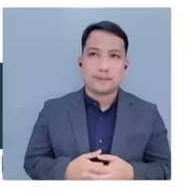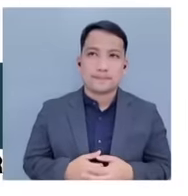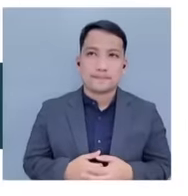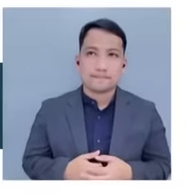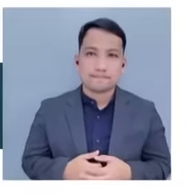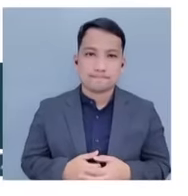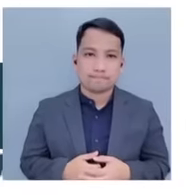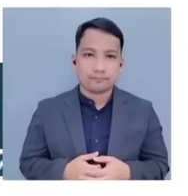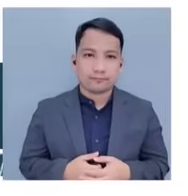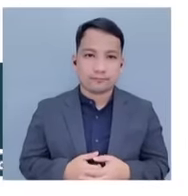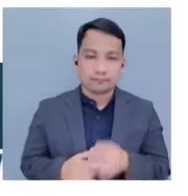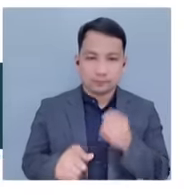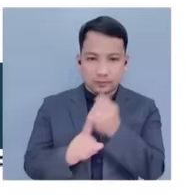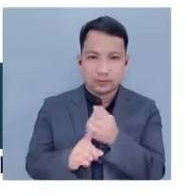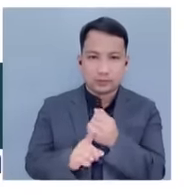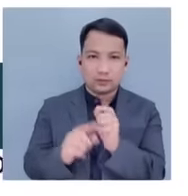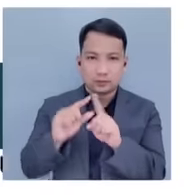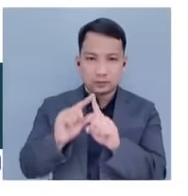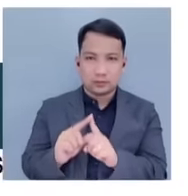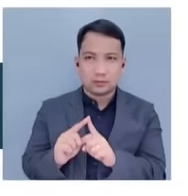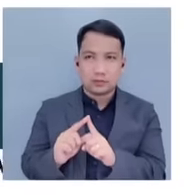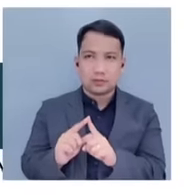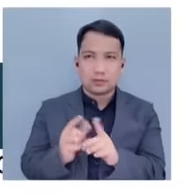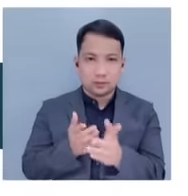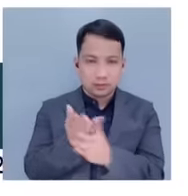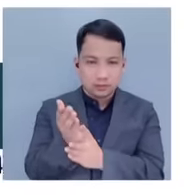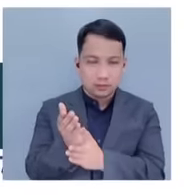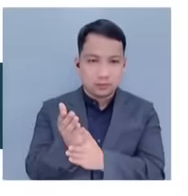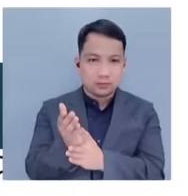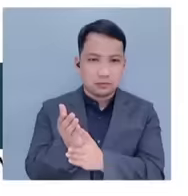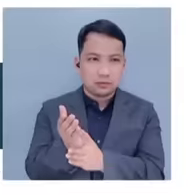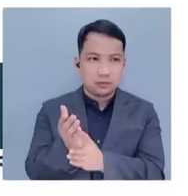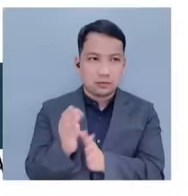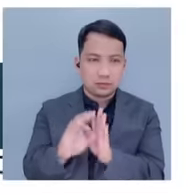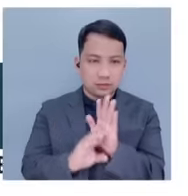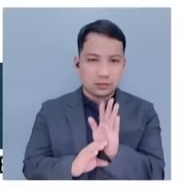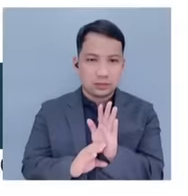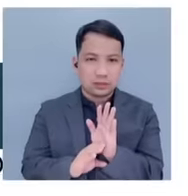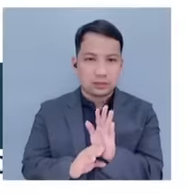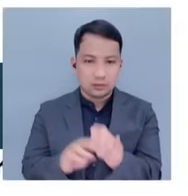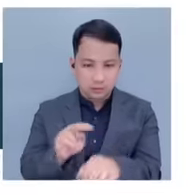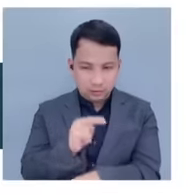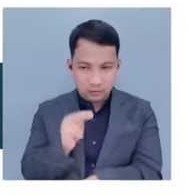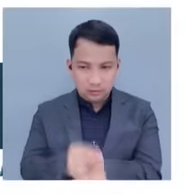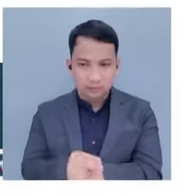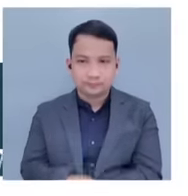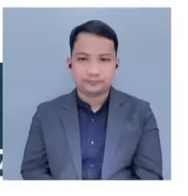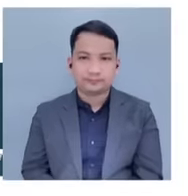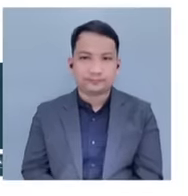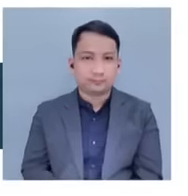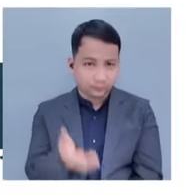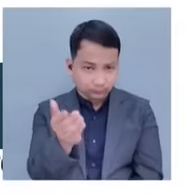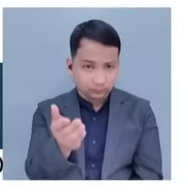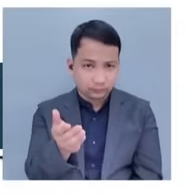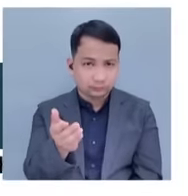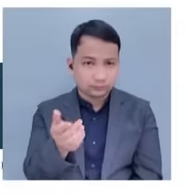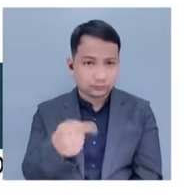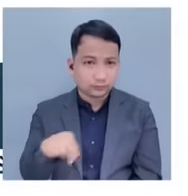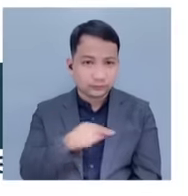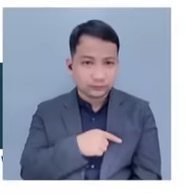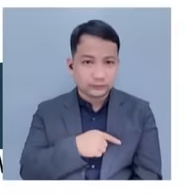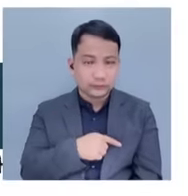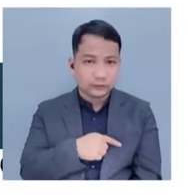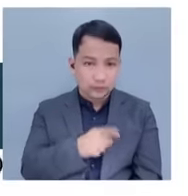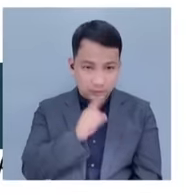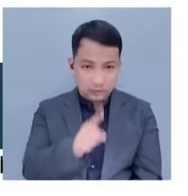piercing, in so many words, piercing through the soul of our nation. But you've got, on the other hand, the facts.